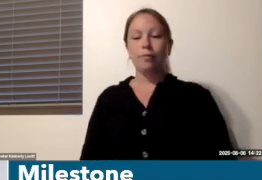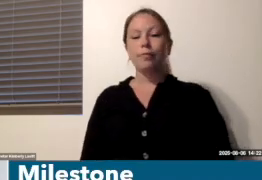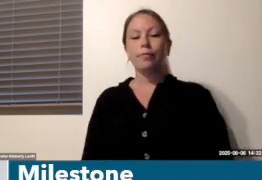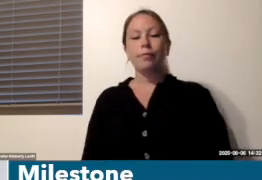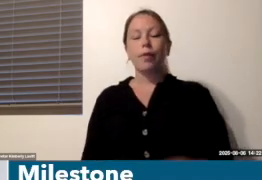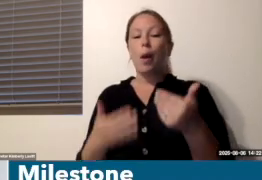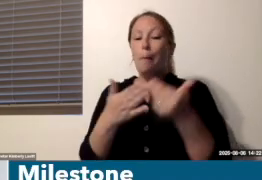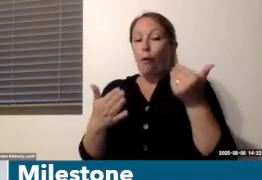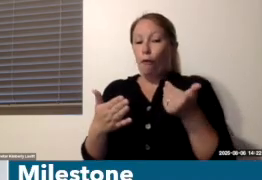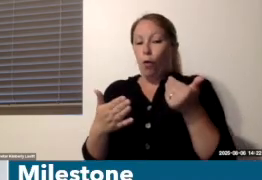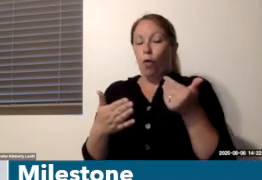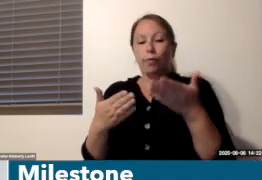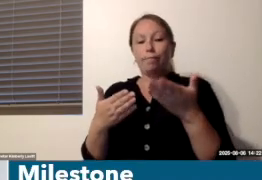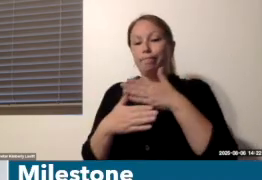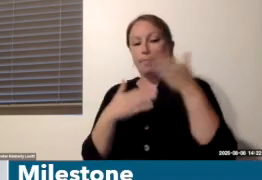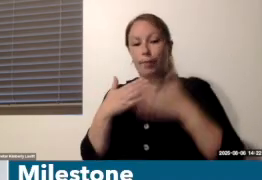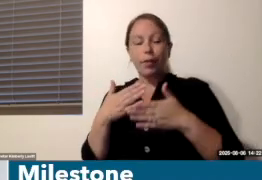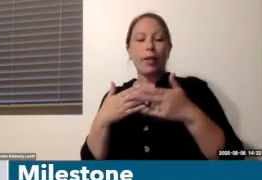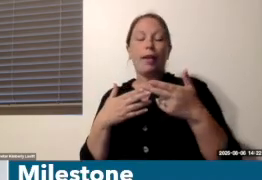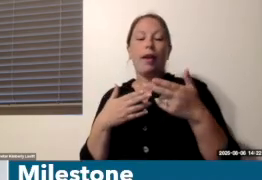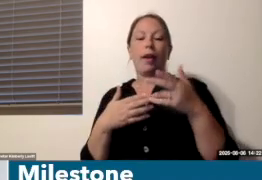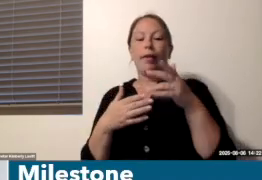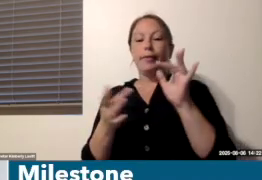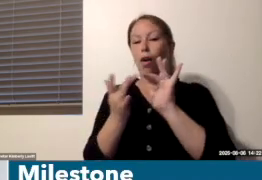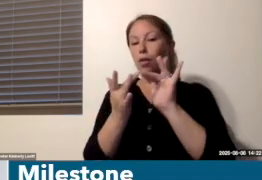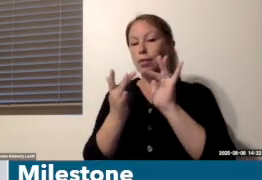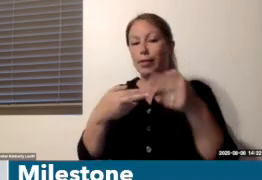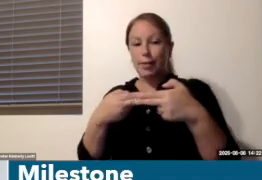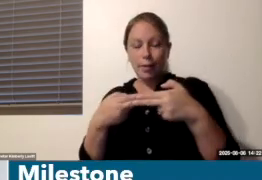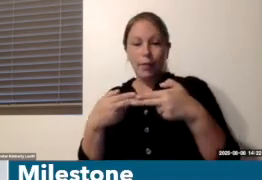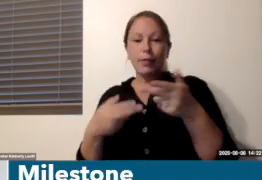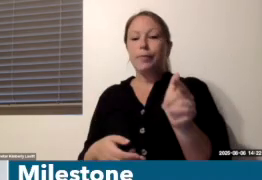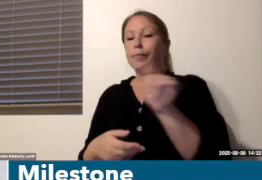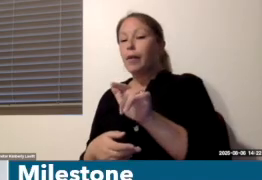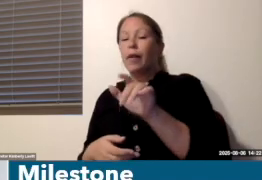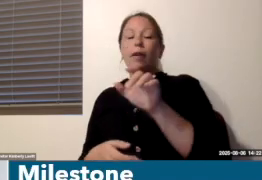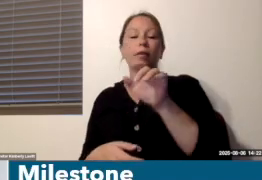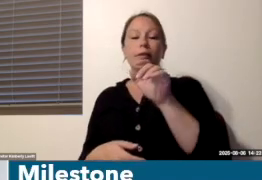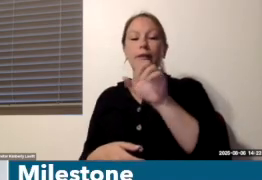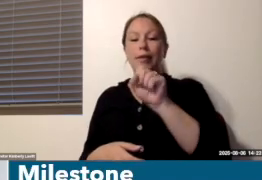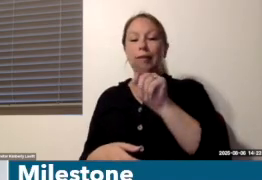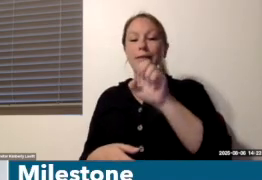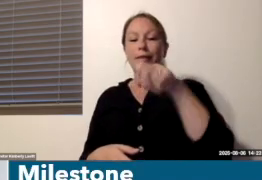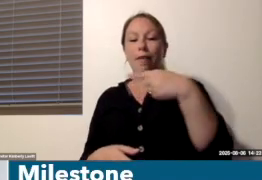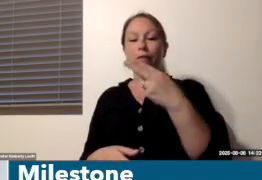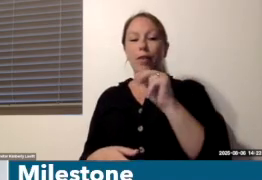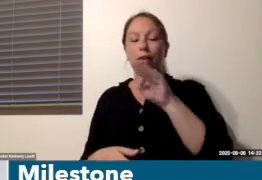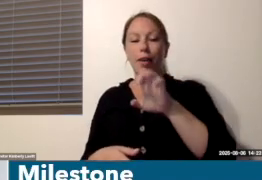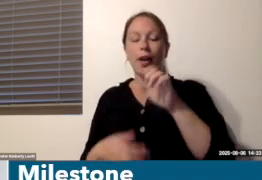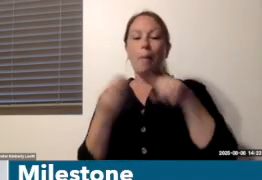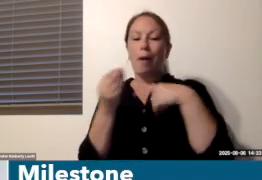Before I close this out and share our contact slide, I do want to turn it over briefly to Stephanie Parent to provide a quick announcement about our community survey.